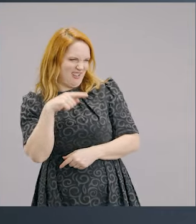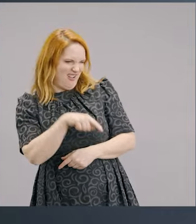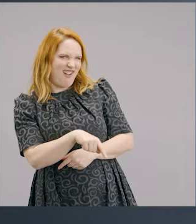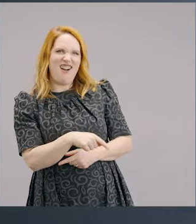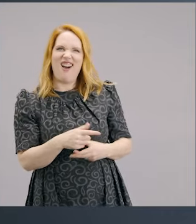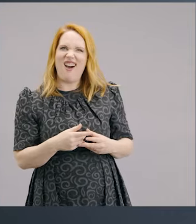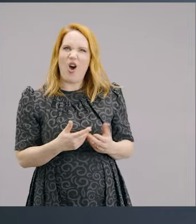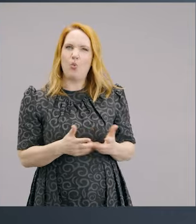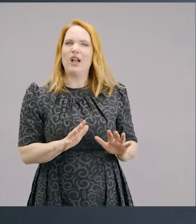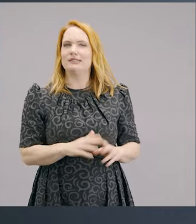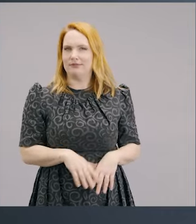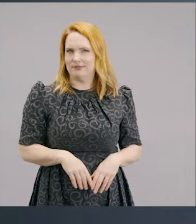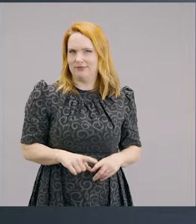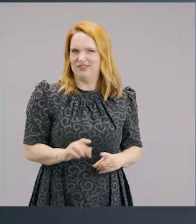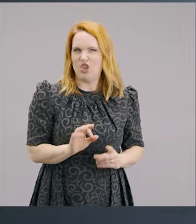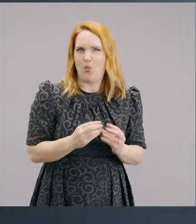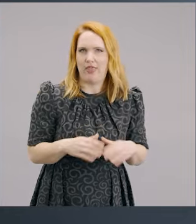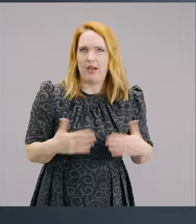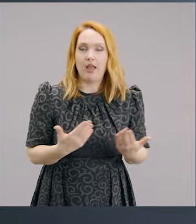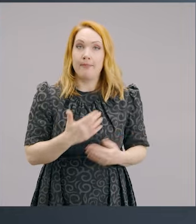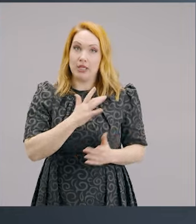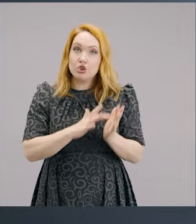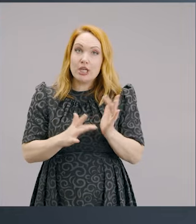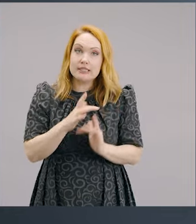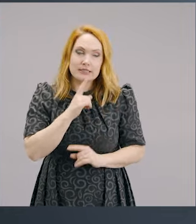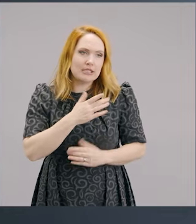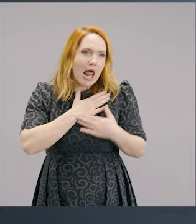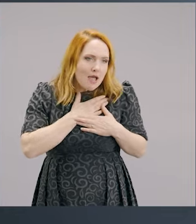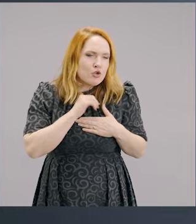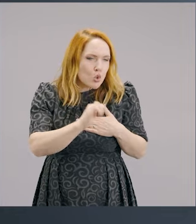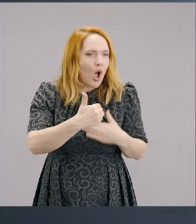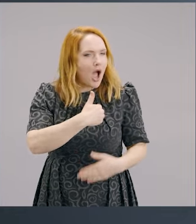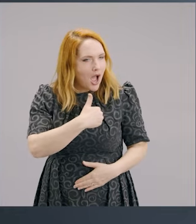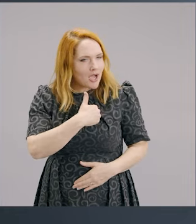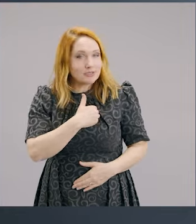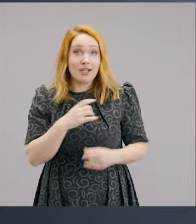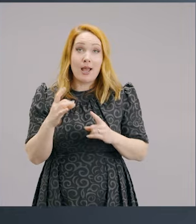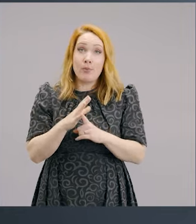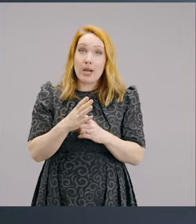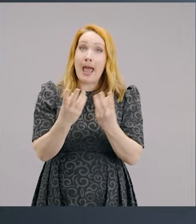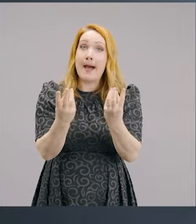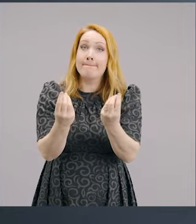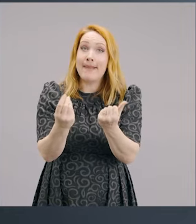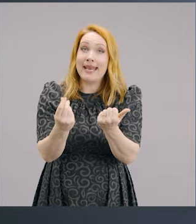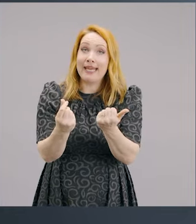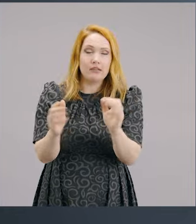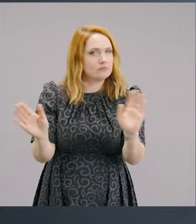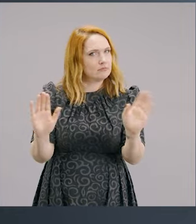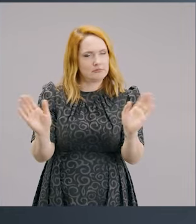What's that going to do? And Jesus looks at that and He says, I love that heart because it's not about the money,